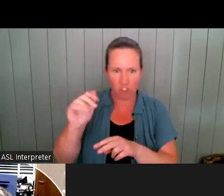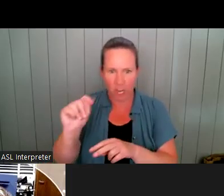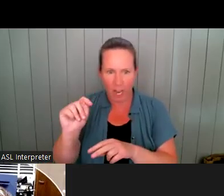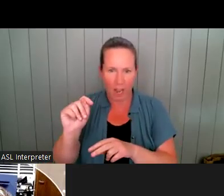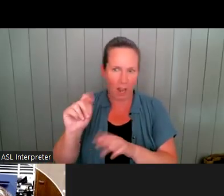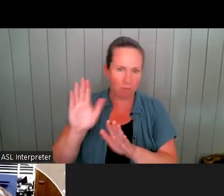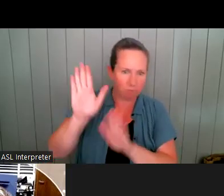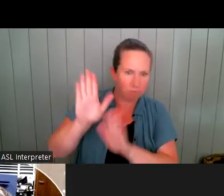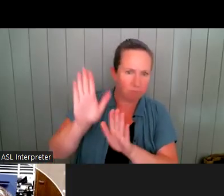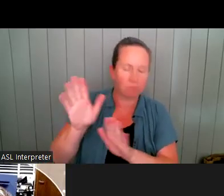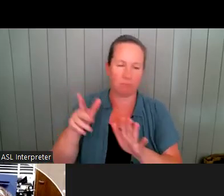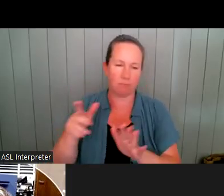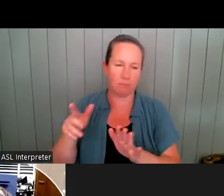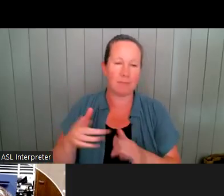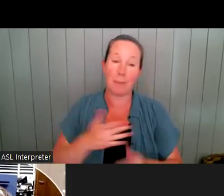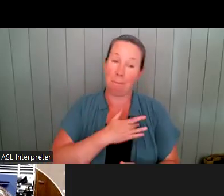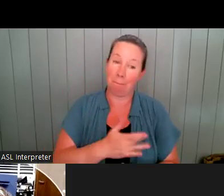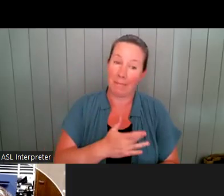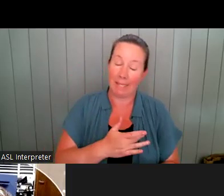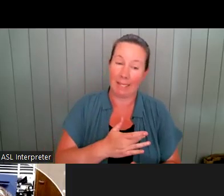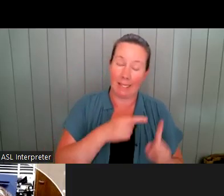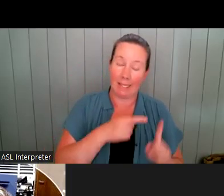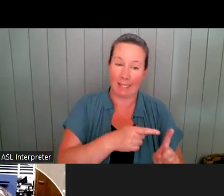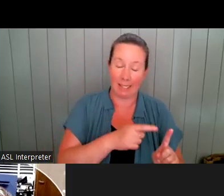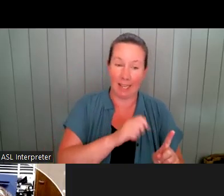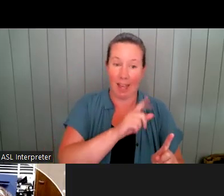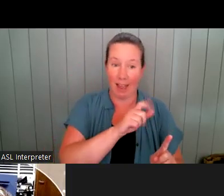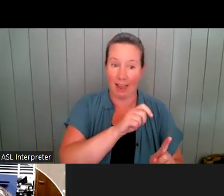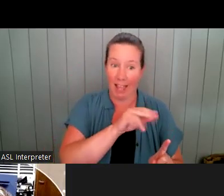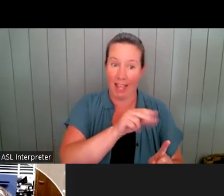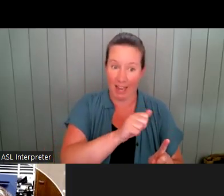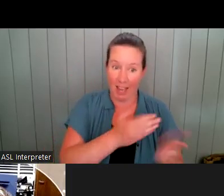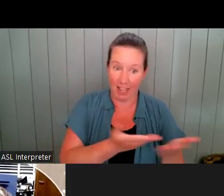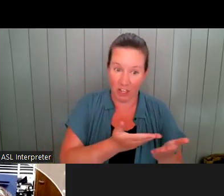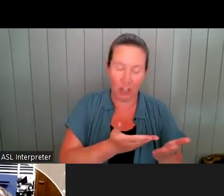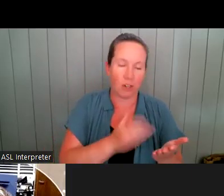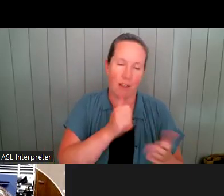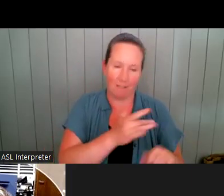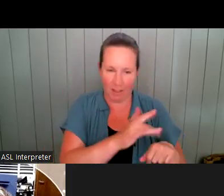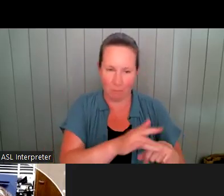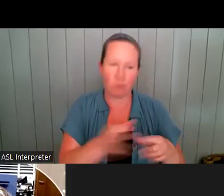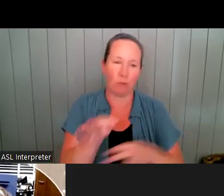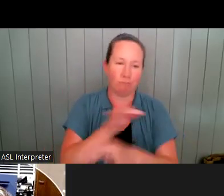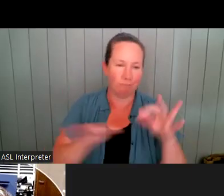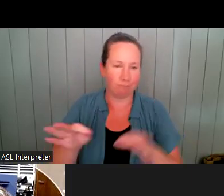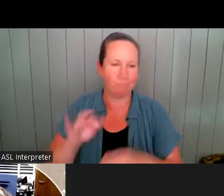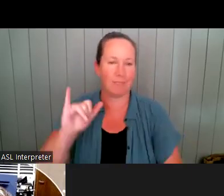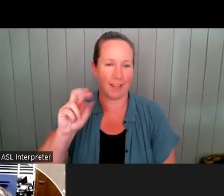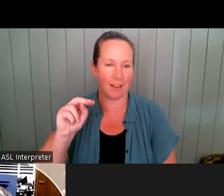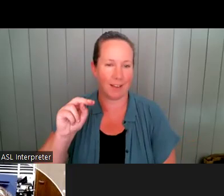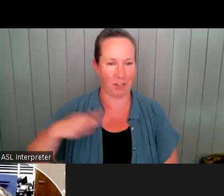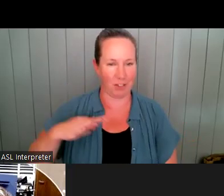Elena, who does this regularly, is unfortunately not available, but Ian stepped up, and I